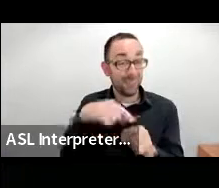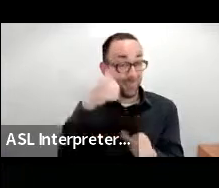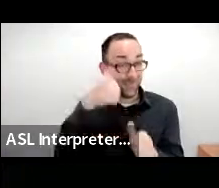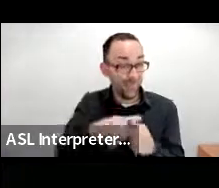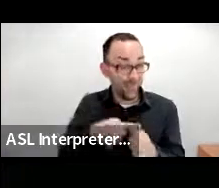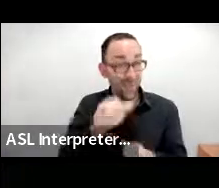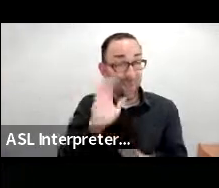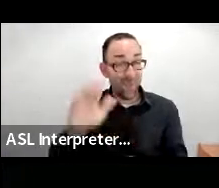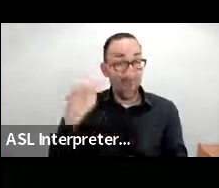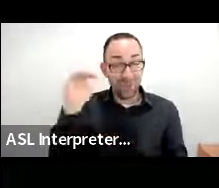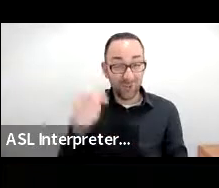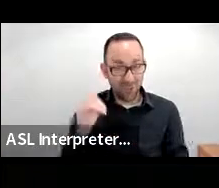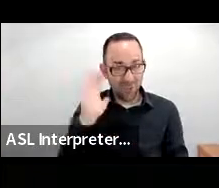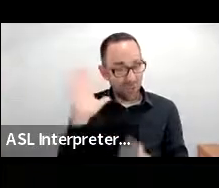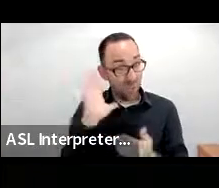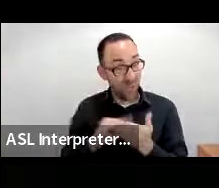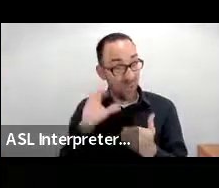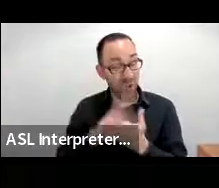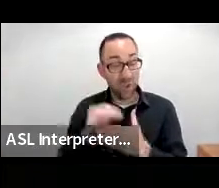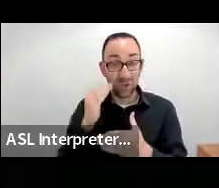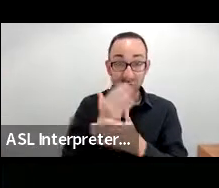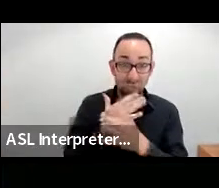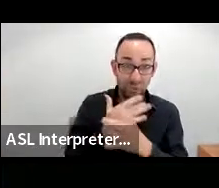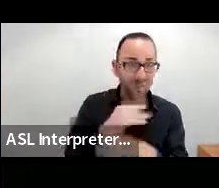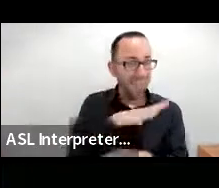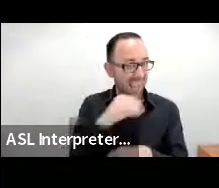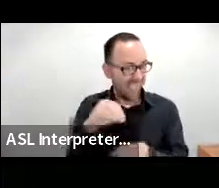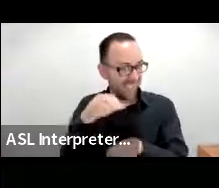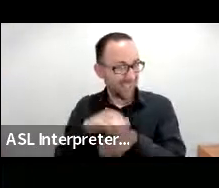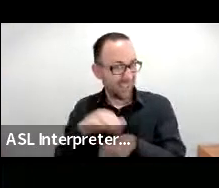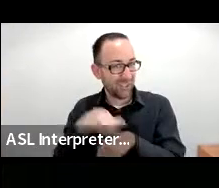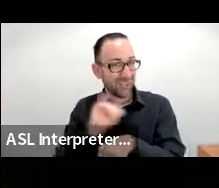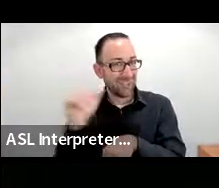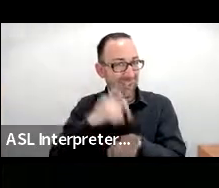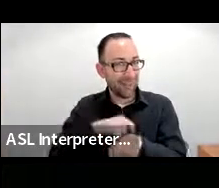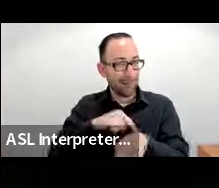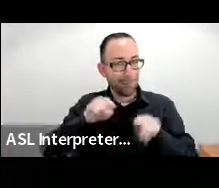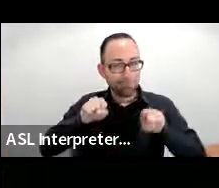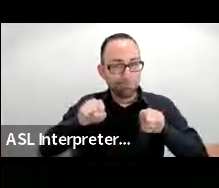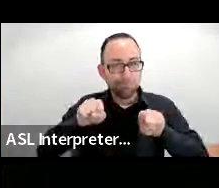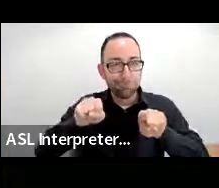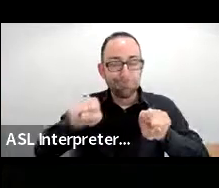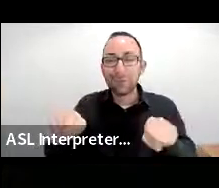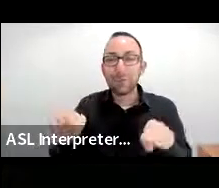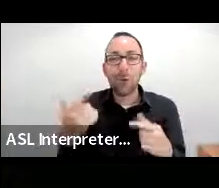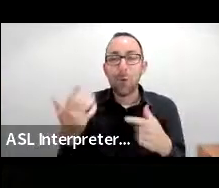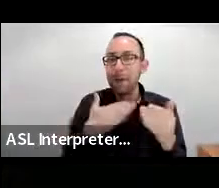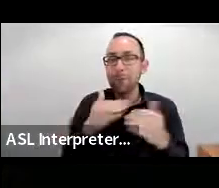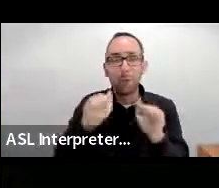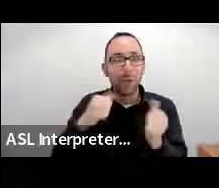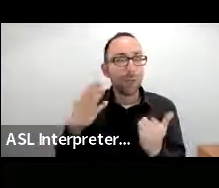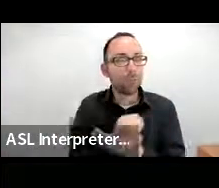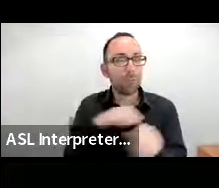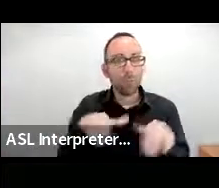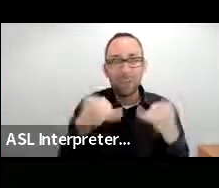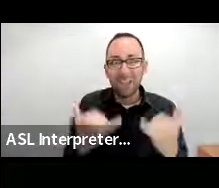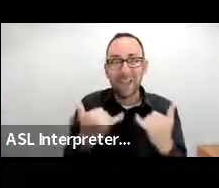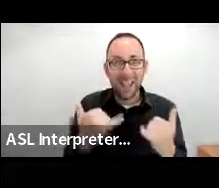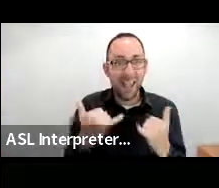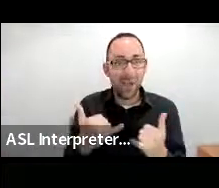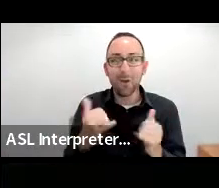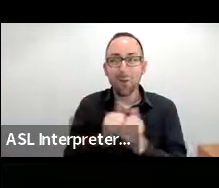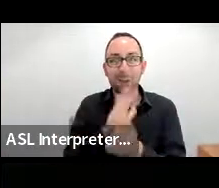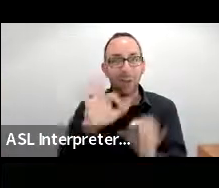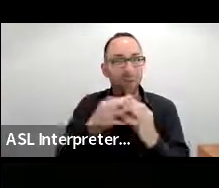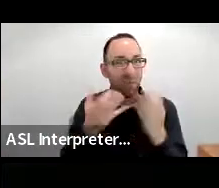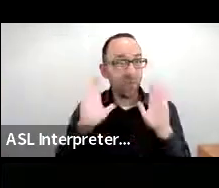not only then be learning German, but also English. So anything you can do for your family would be wonderful. If that was your question and you're on